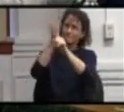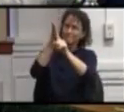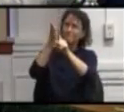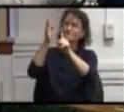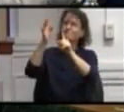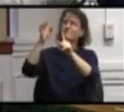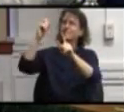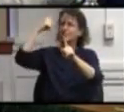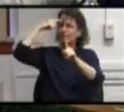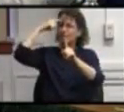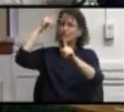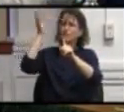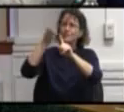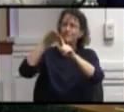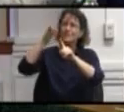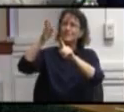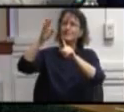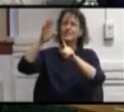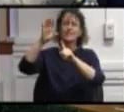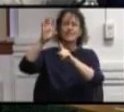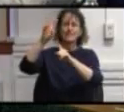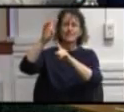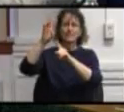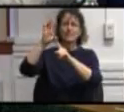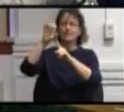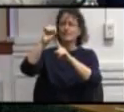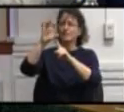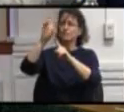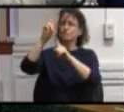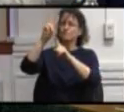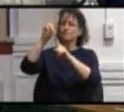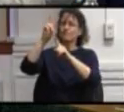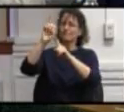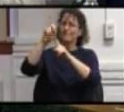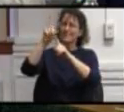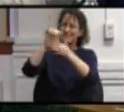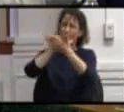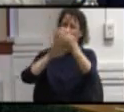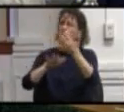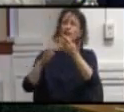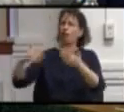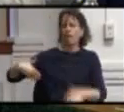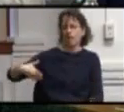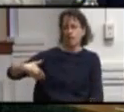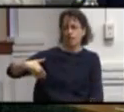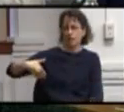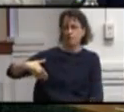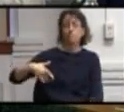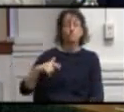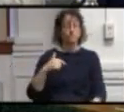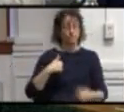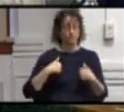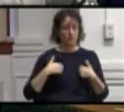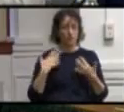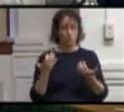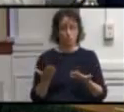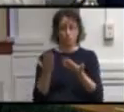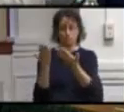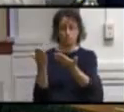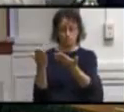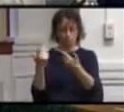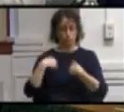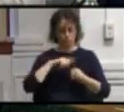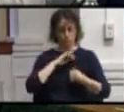you know, broadly and to work towards them. And what I'm going to propose tonight, what I'm going to move that we do, is to form a working